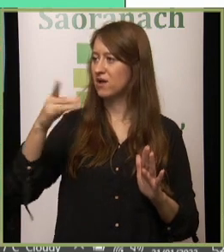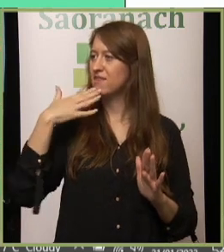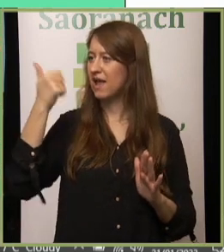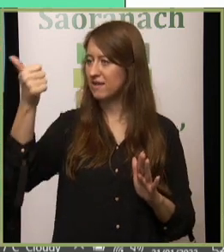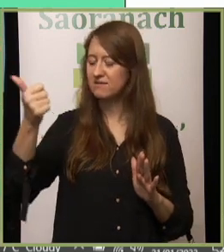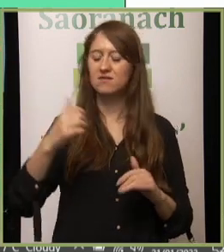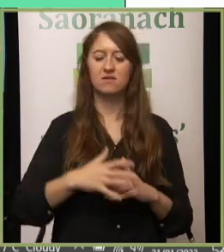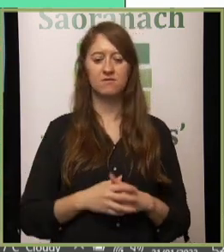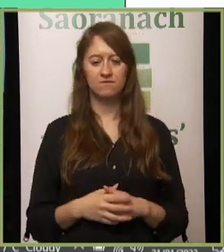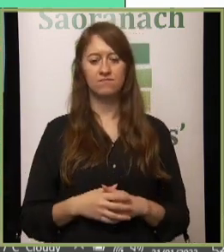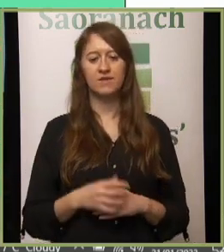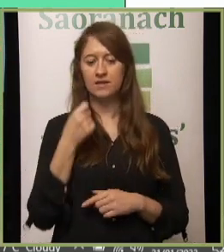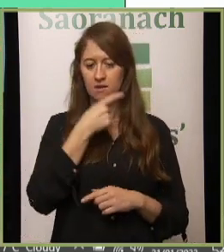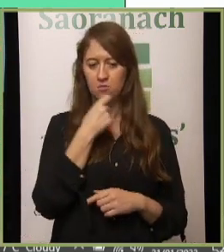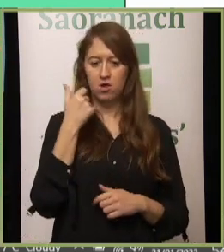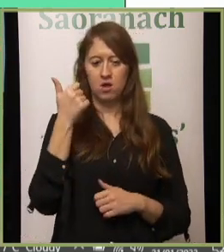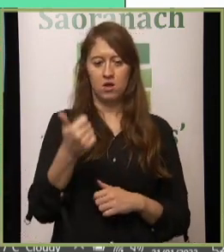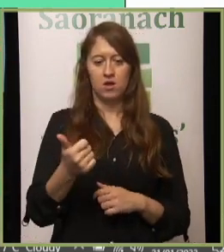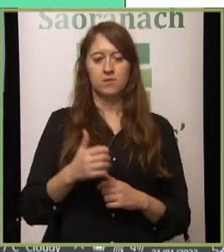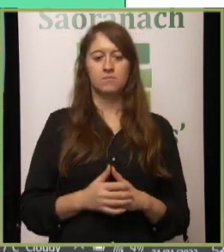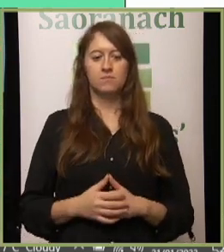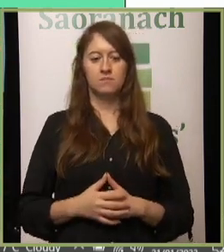Okay, and Stephen?